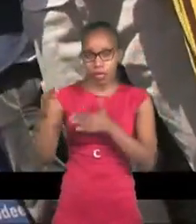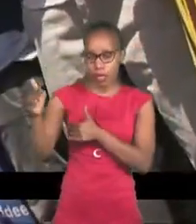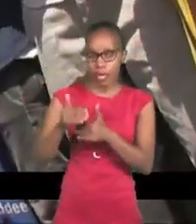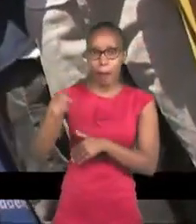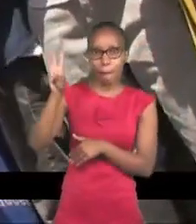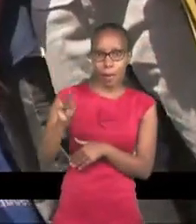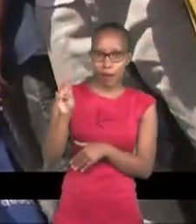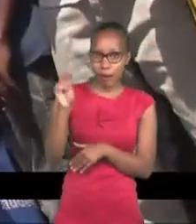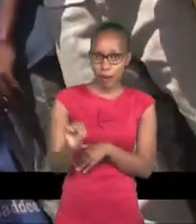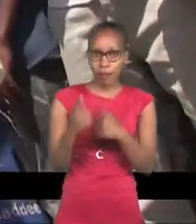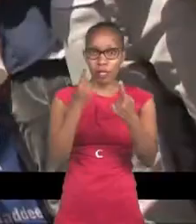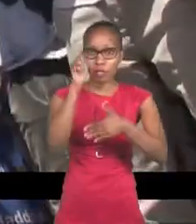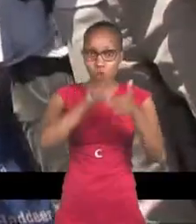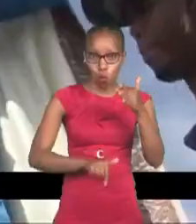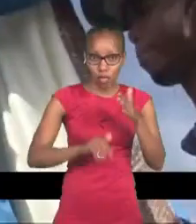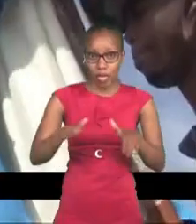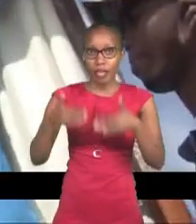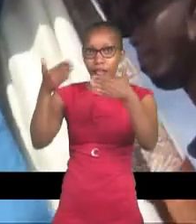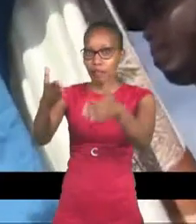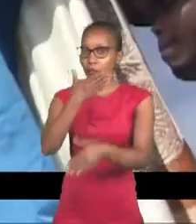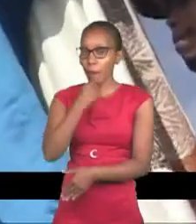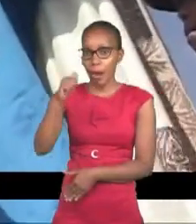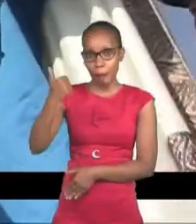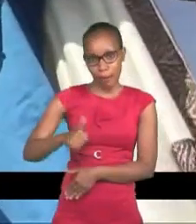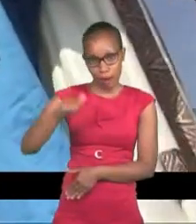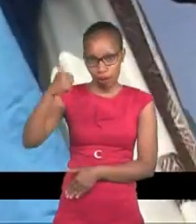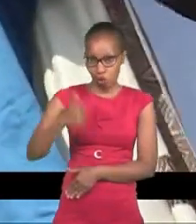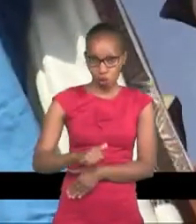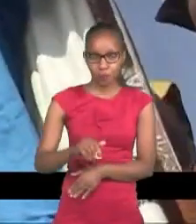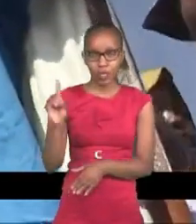Kenya of refusing to hand him over. Dana Rose, Switch TV.